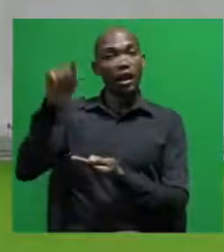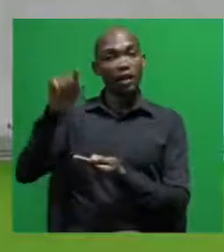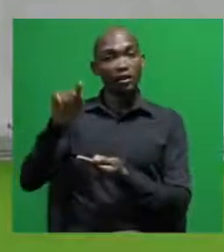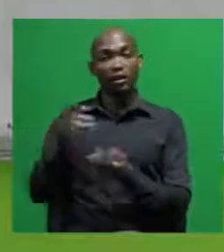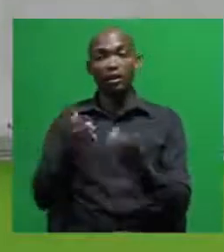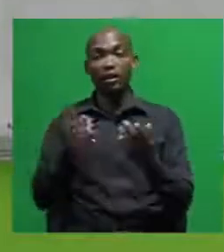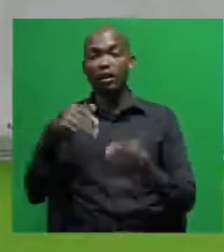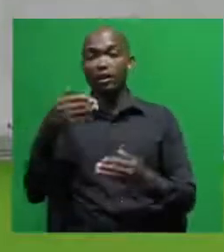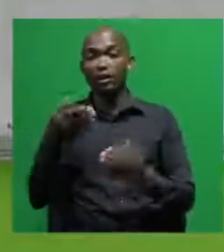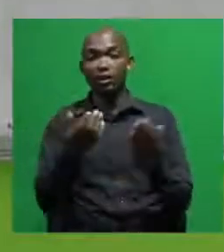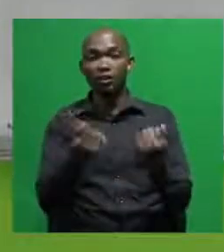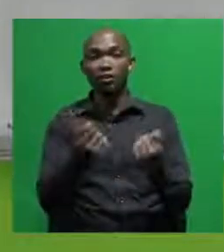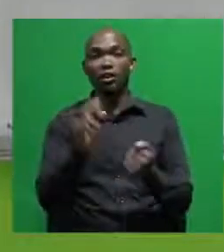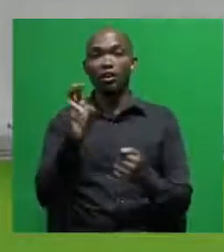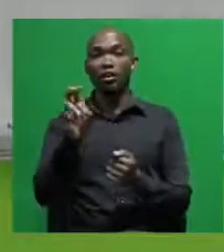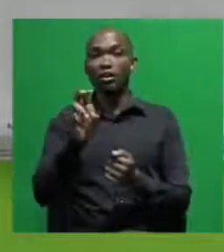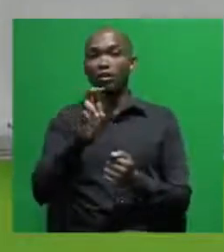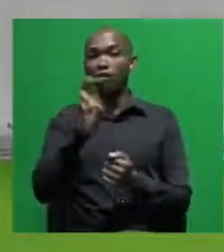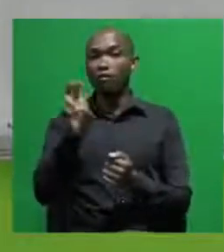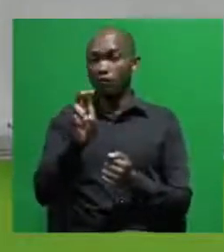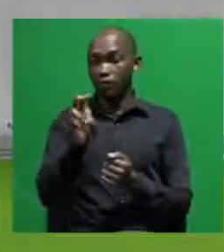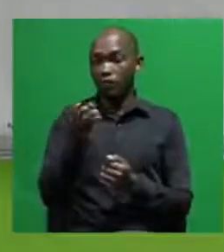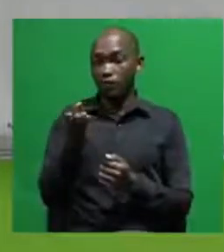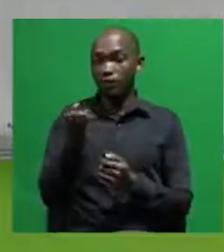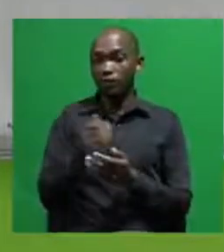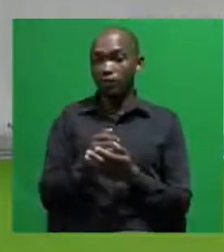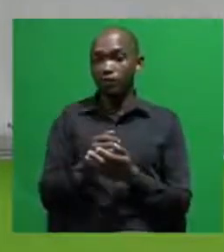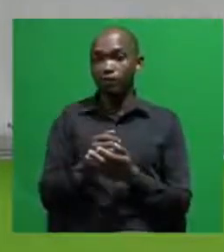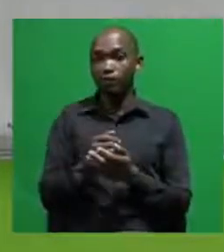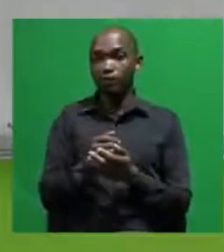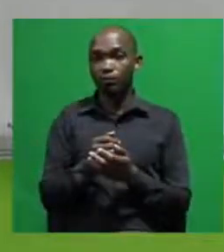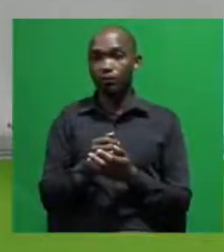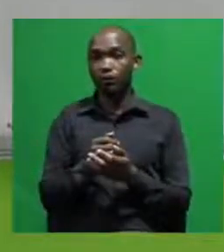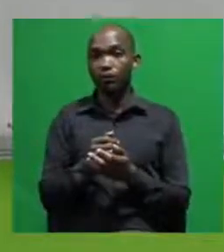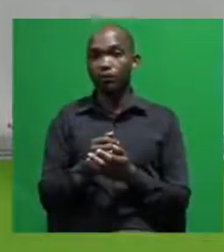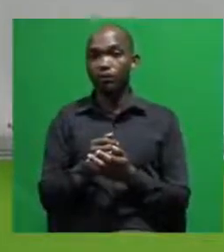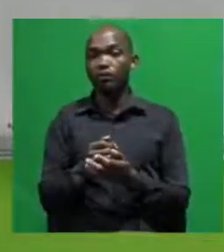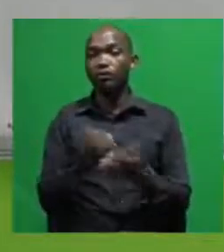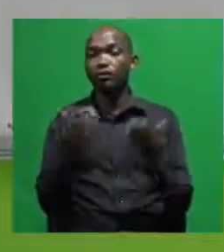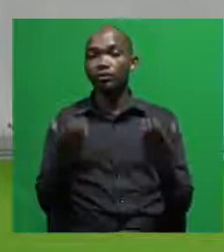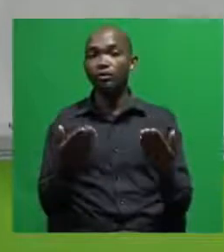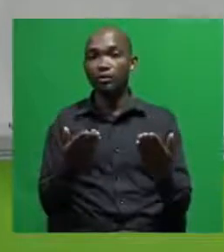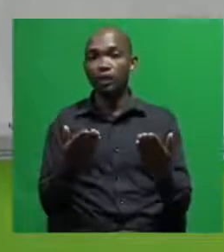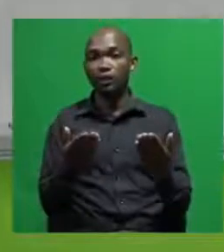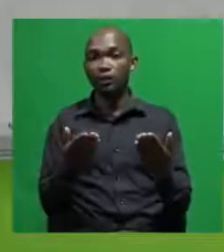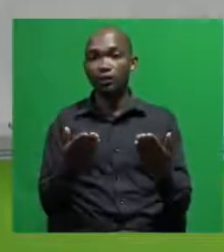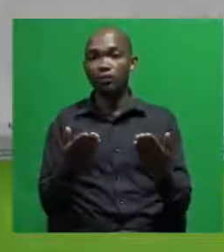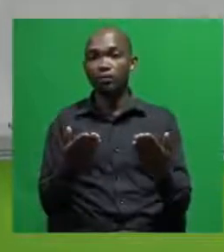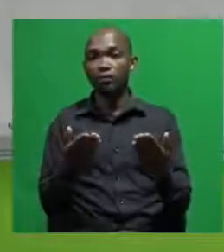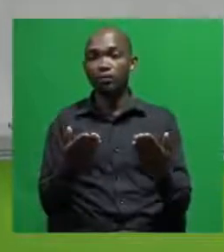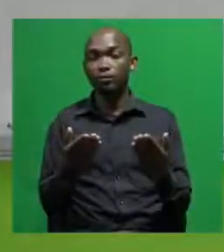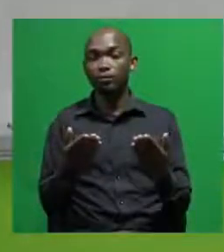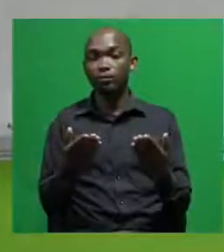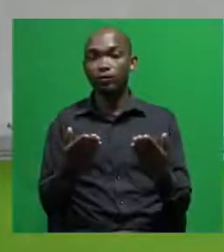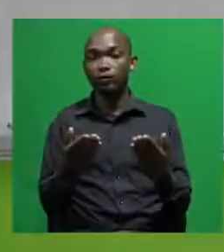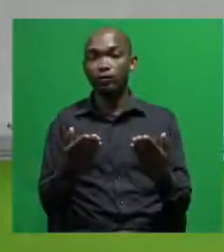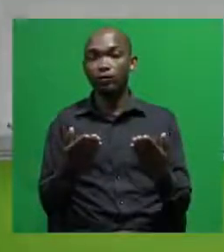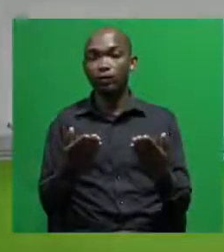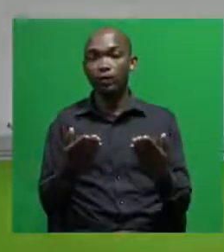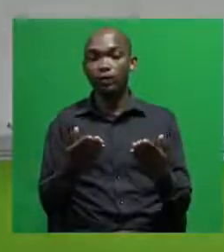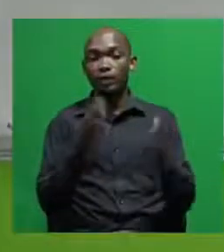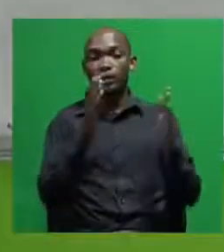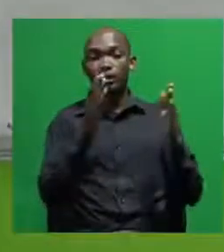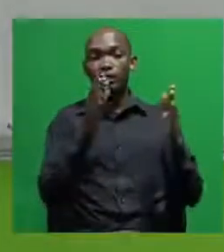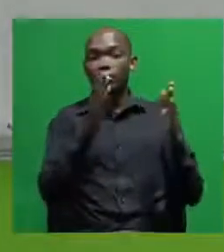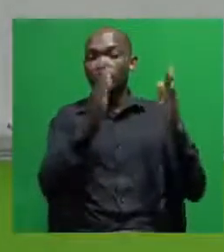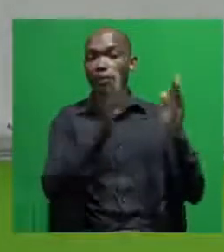Lastly, we can find out the volume of the rectangular object. Now, for special case of the